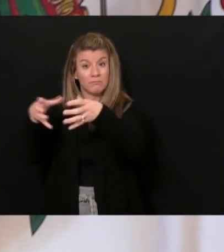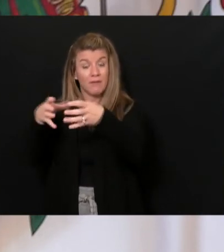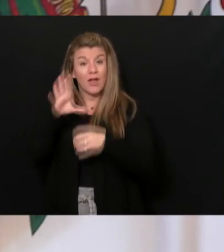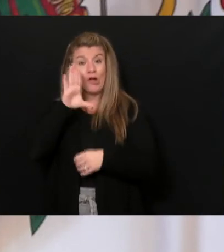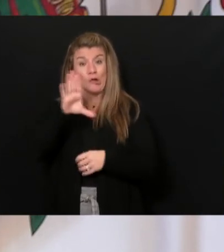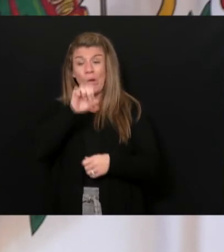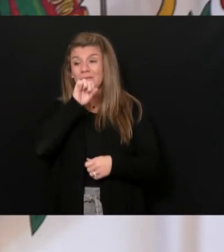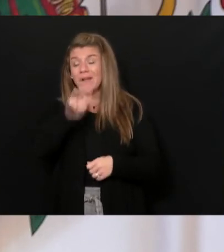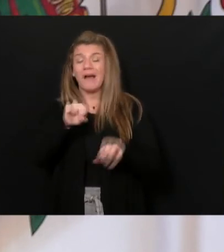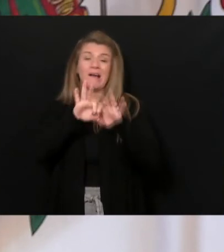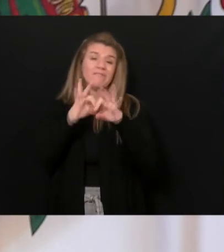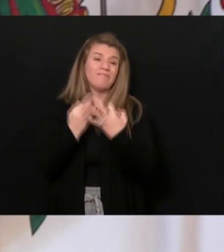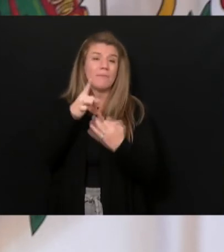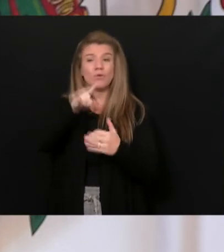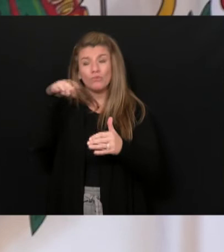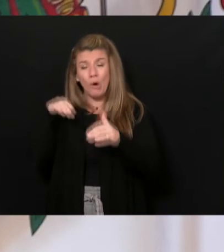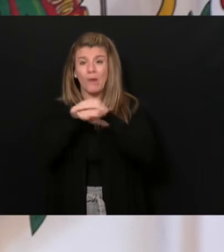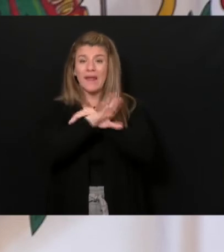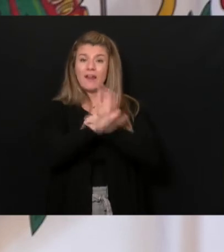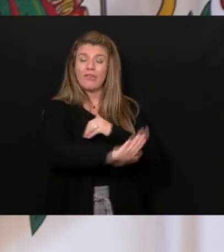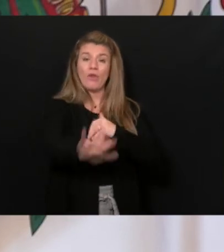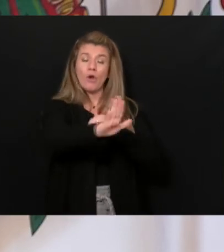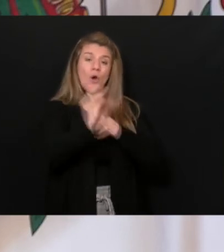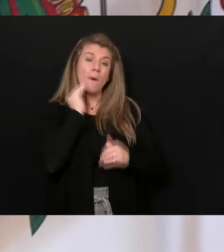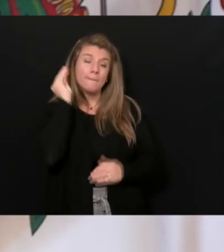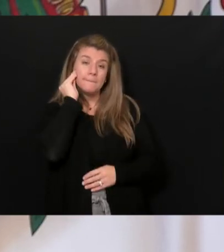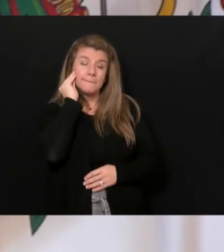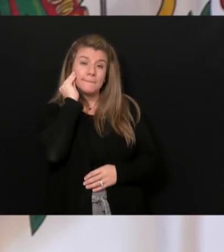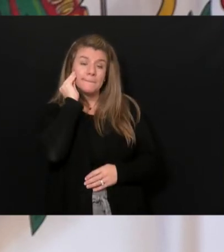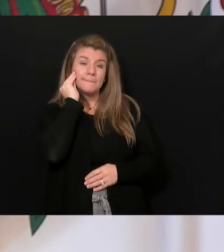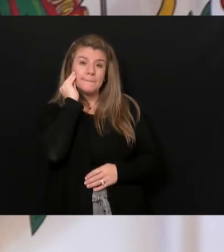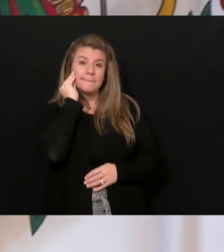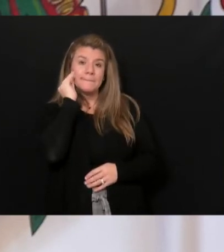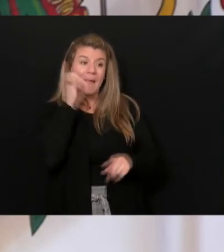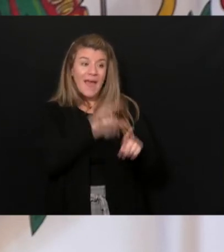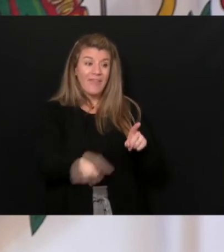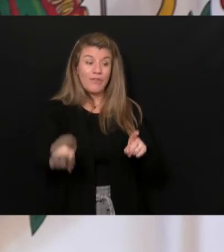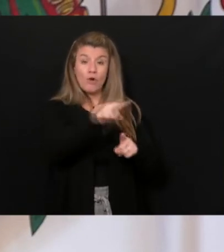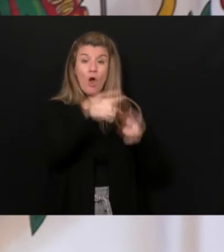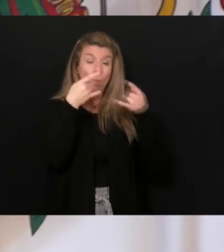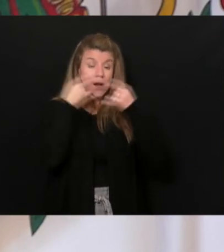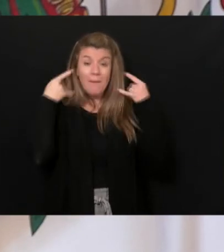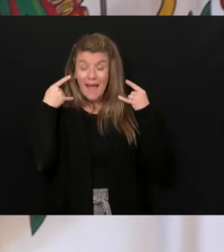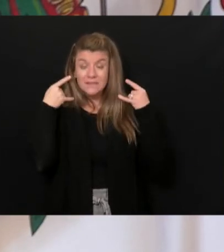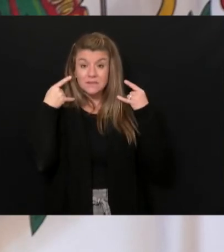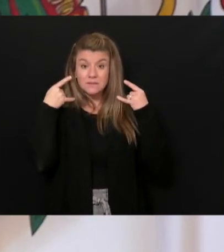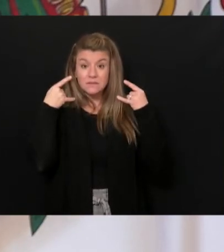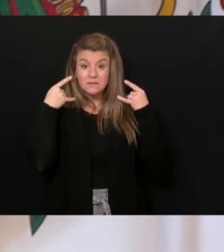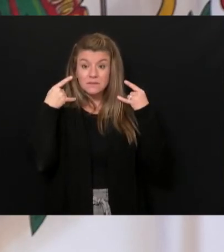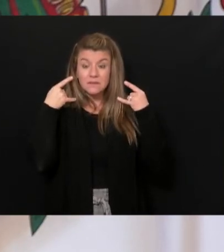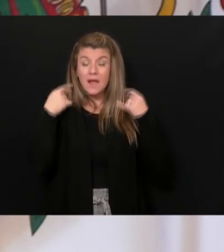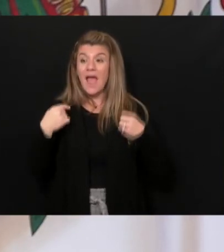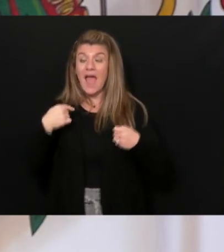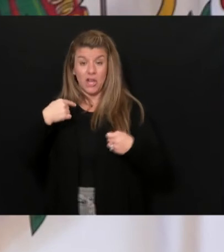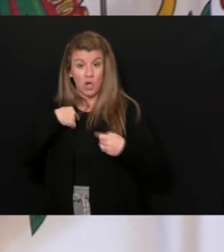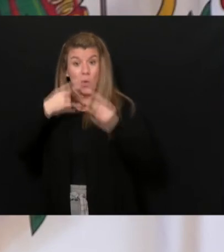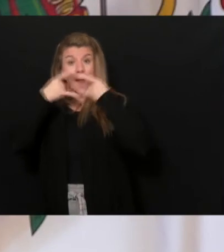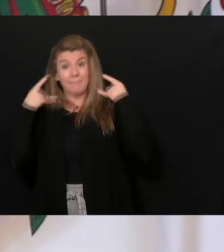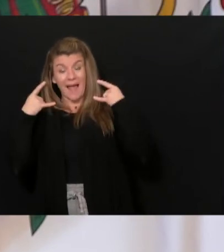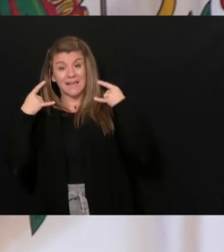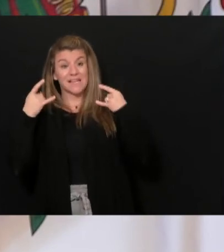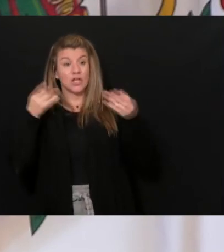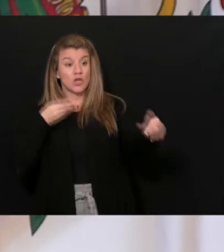as you're going into a house and everything, and everybody's masked up, and you know give presents and all that, and